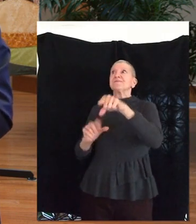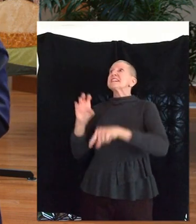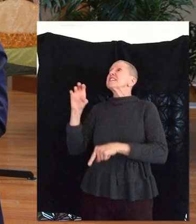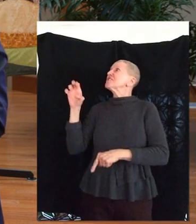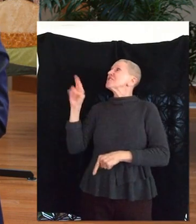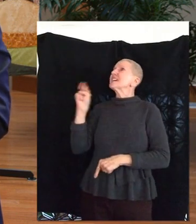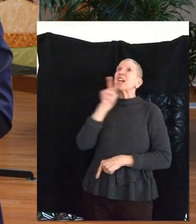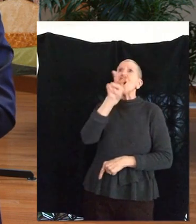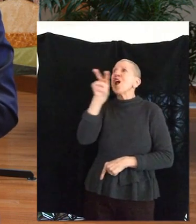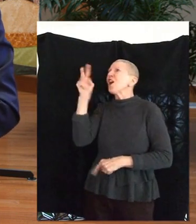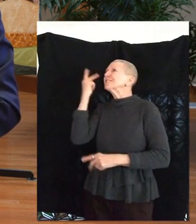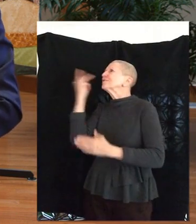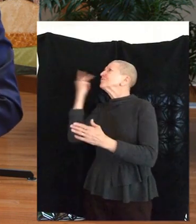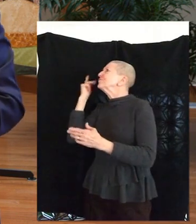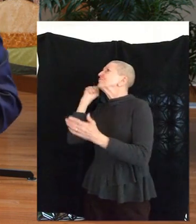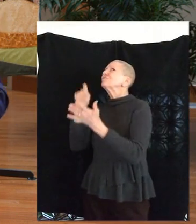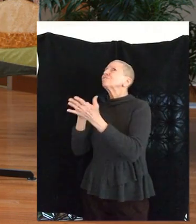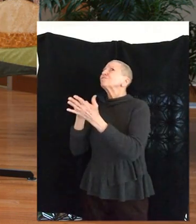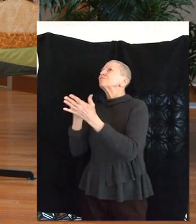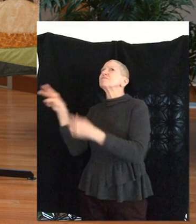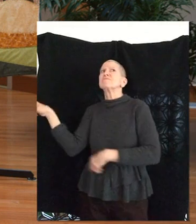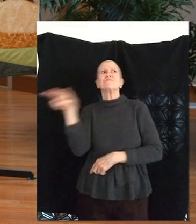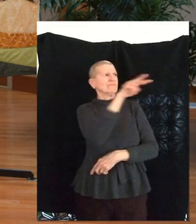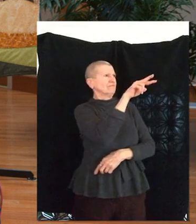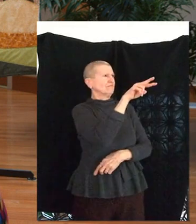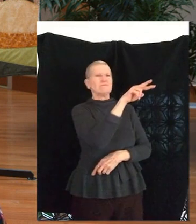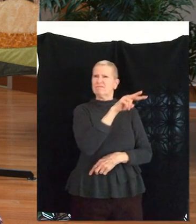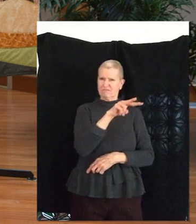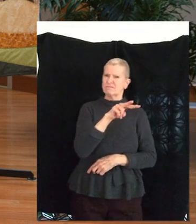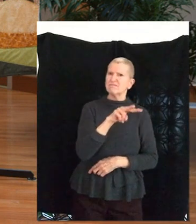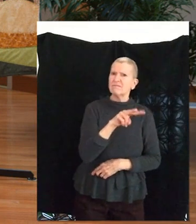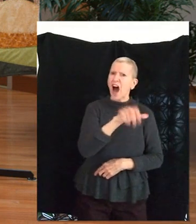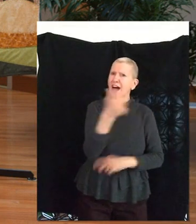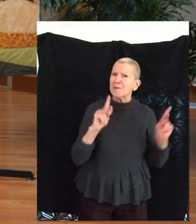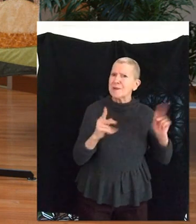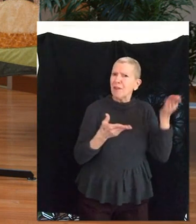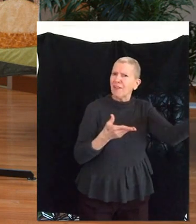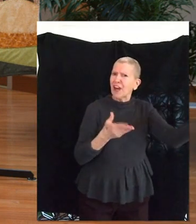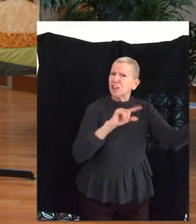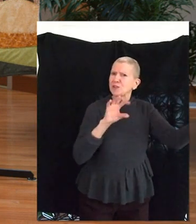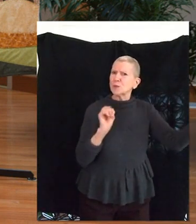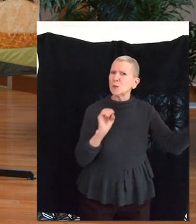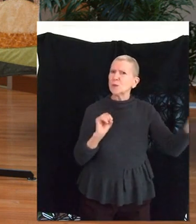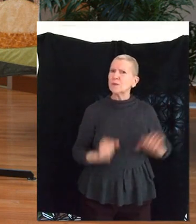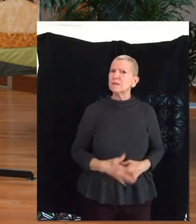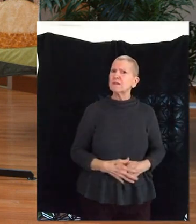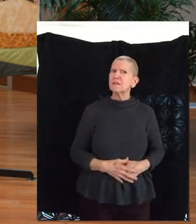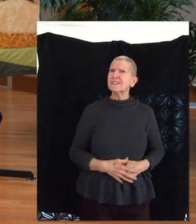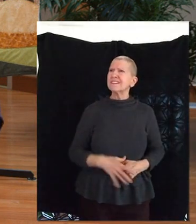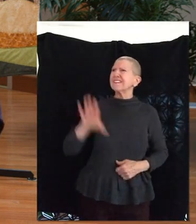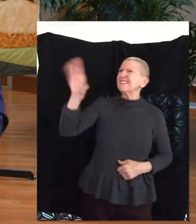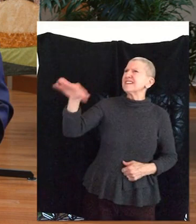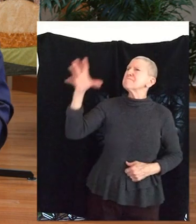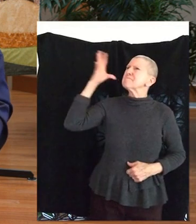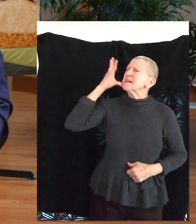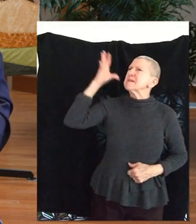turned around, Aaron saw a bunch of other people at the zoo.